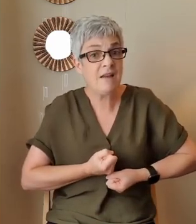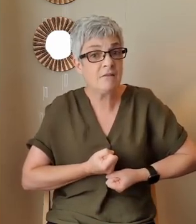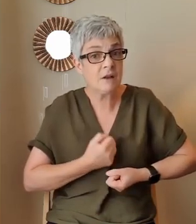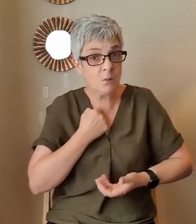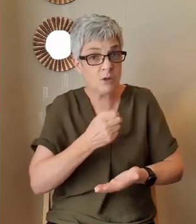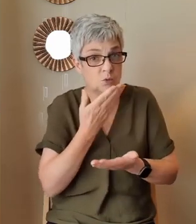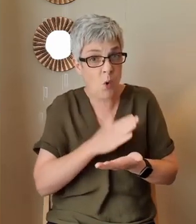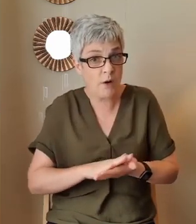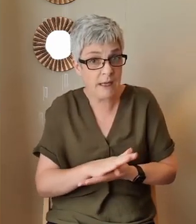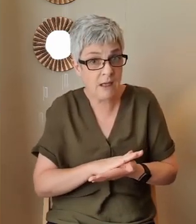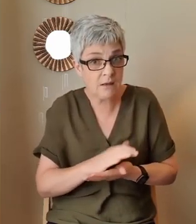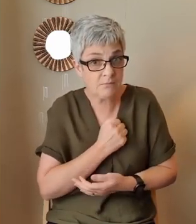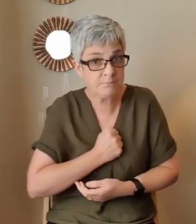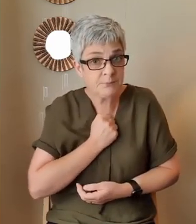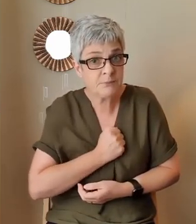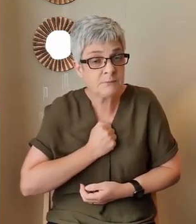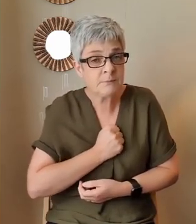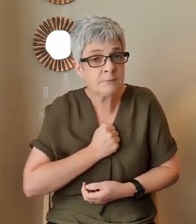and they repented.